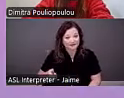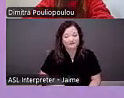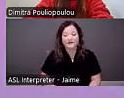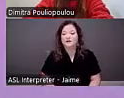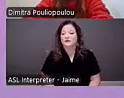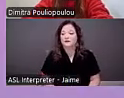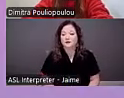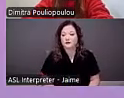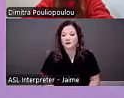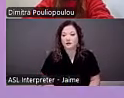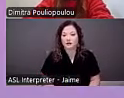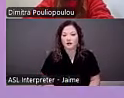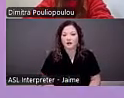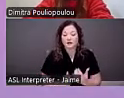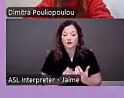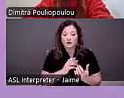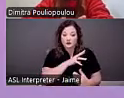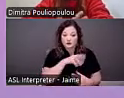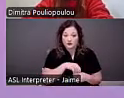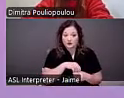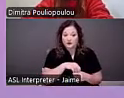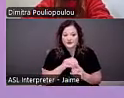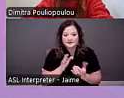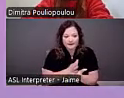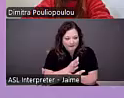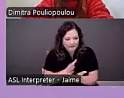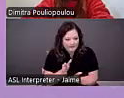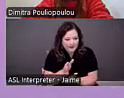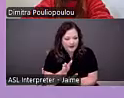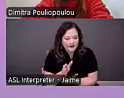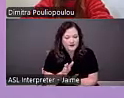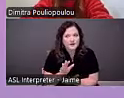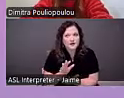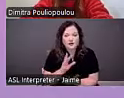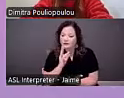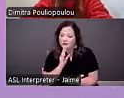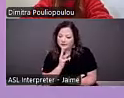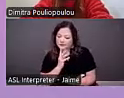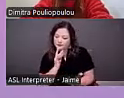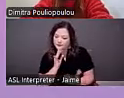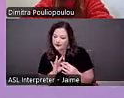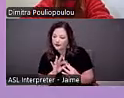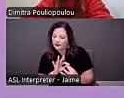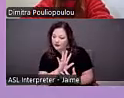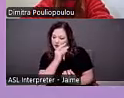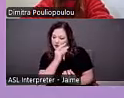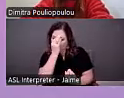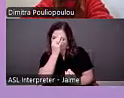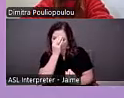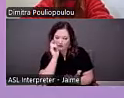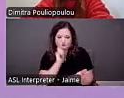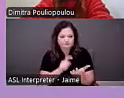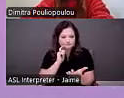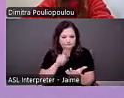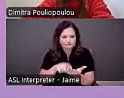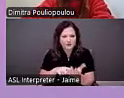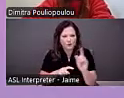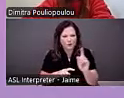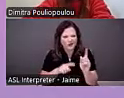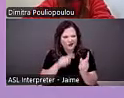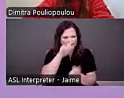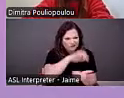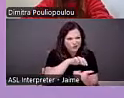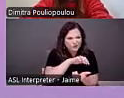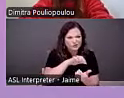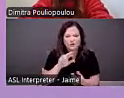And participants navigated the platform while sharing their thoughts out loud, allowing us to identify points of confusion or